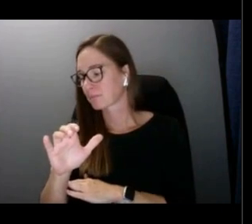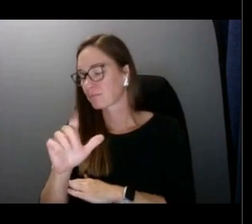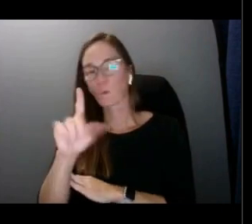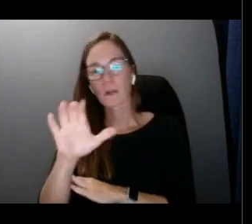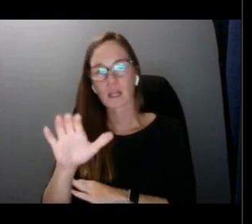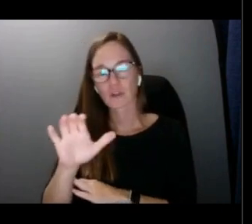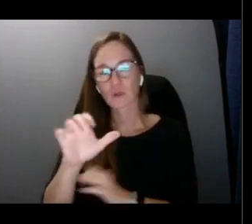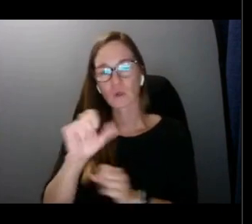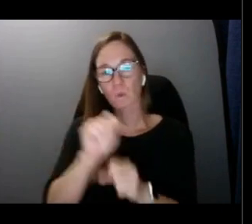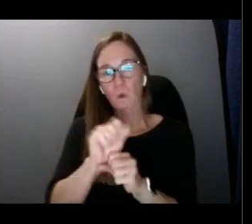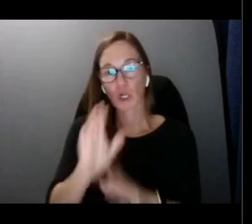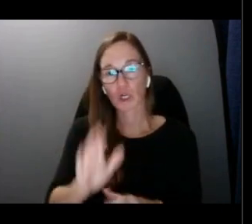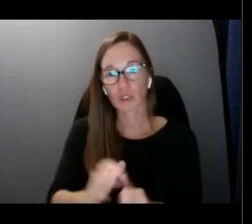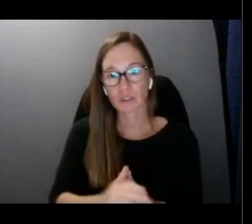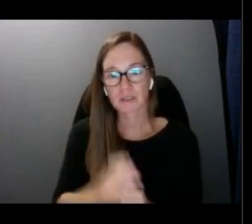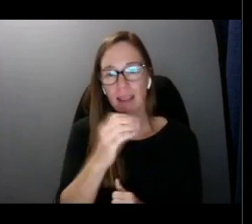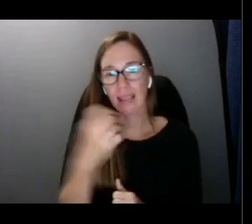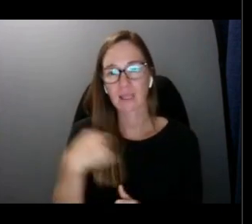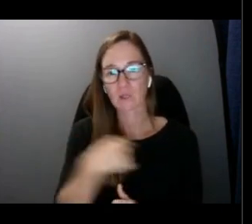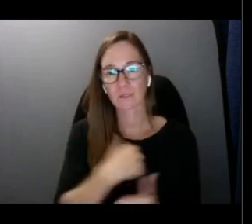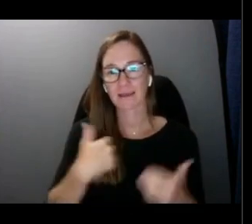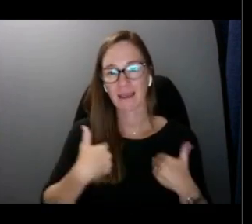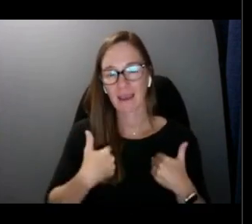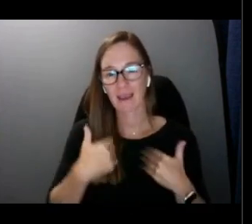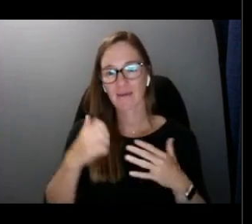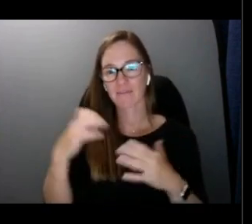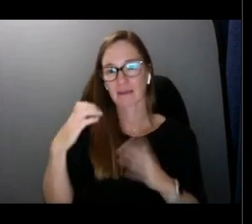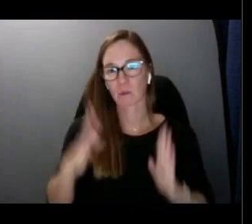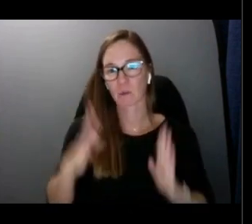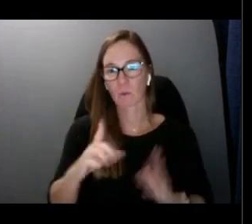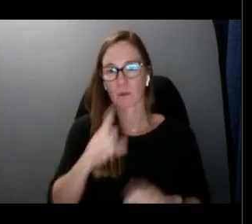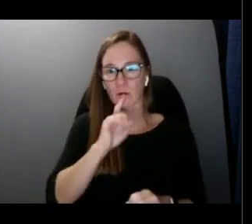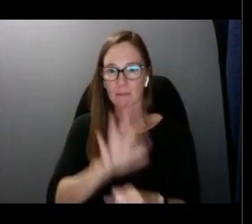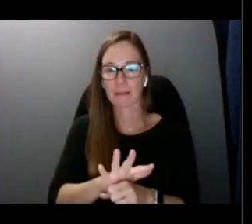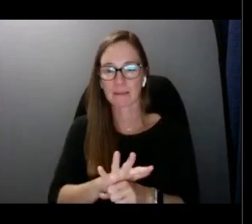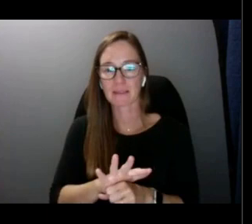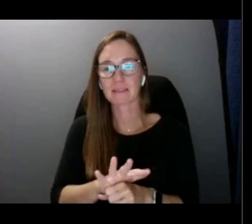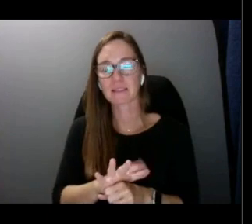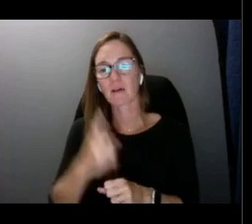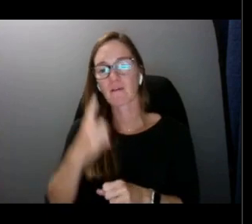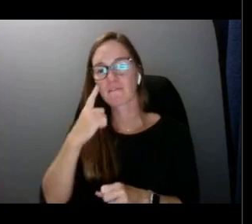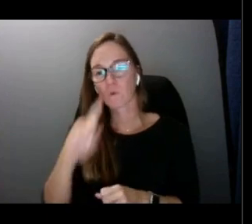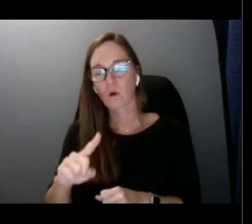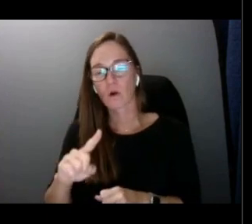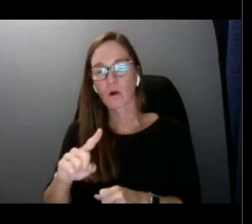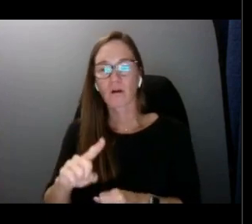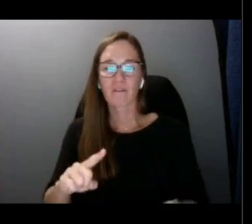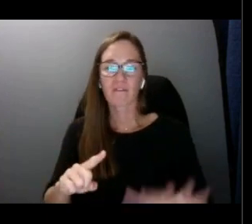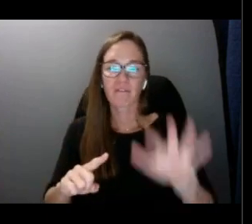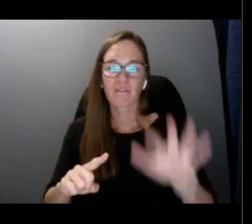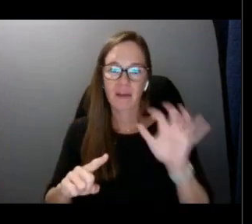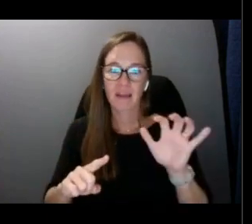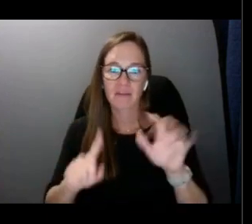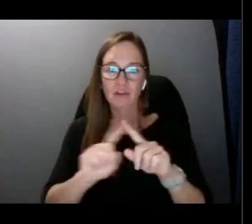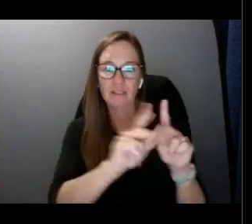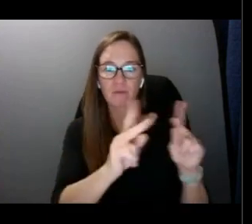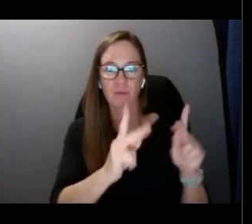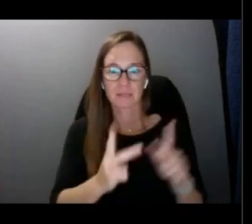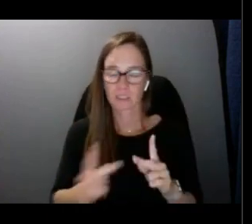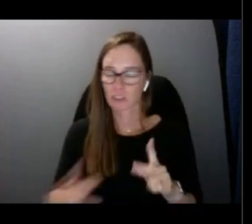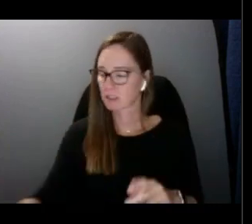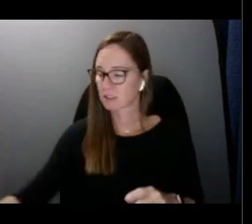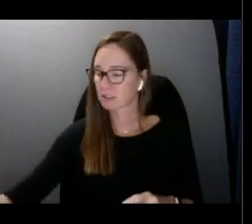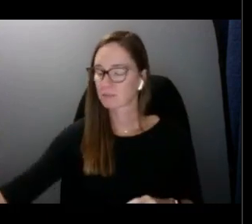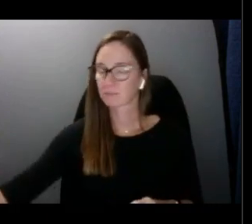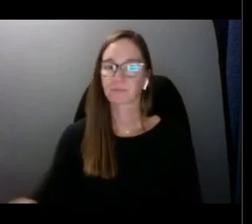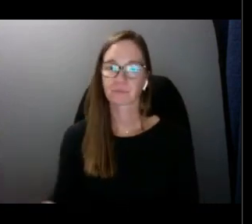100 workers, and we have employer commitments for 500 positions. That's